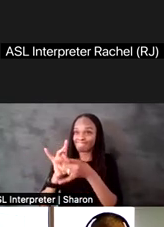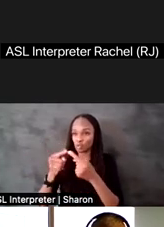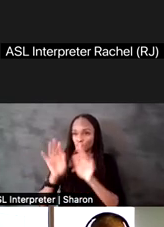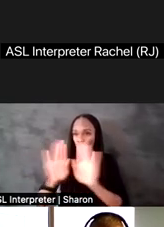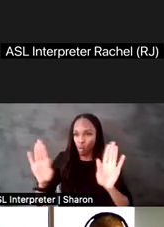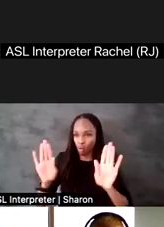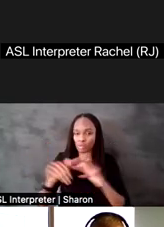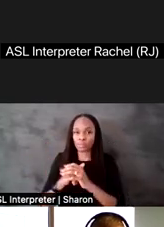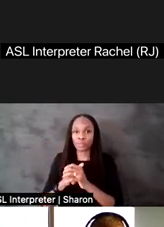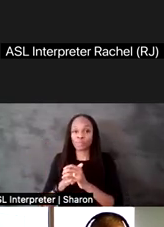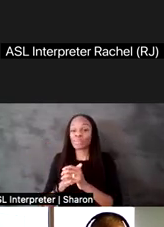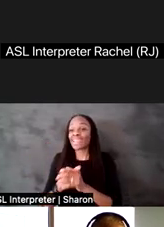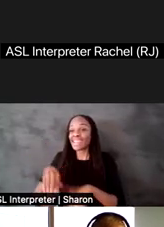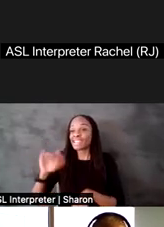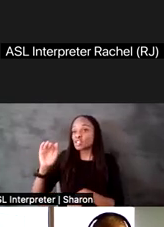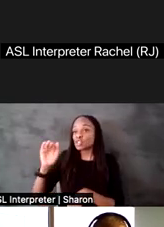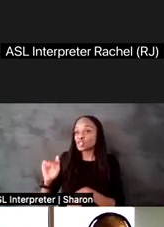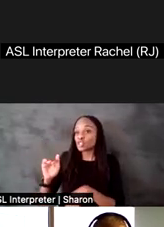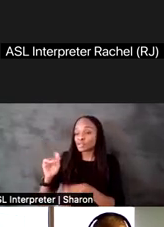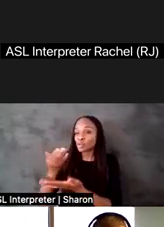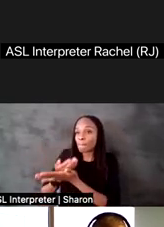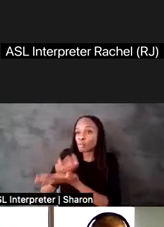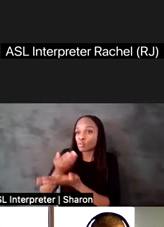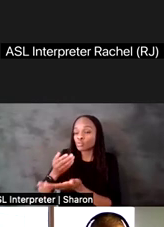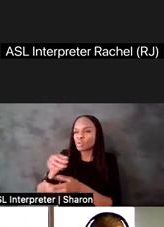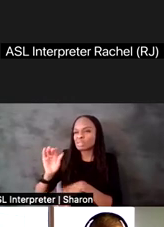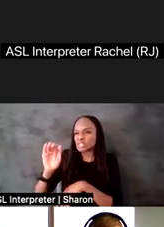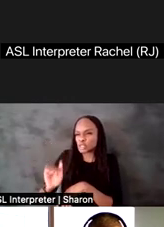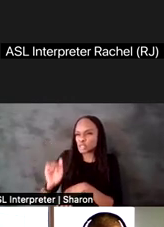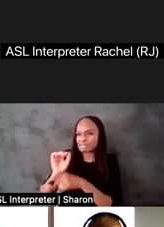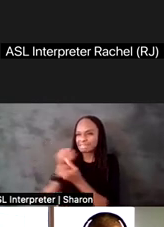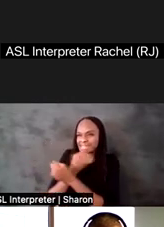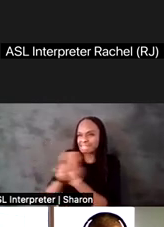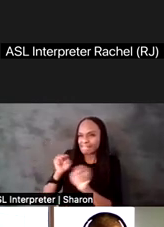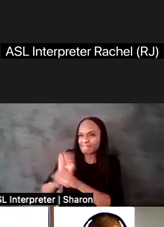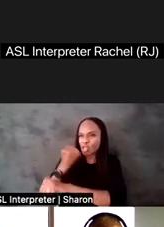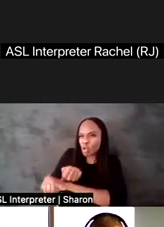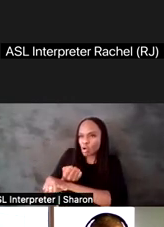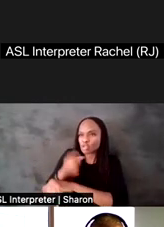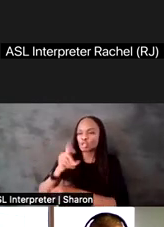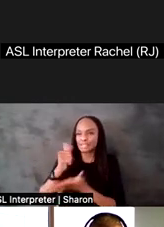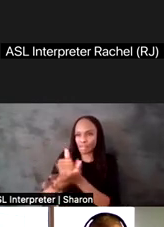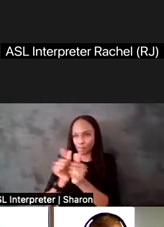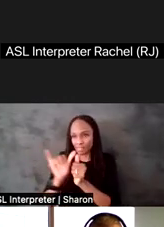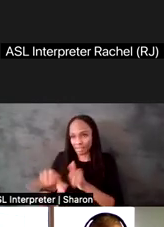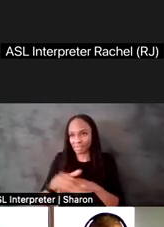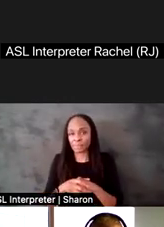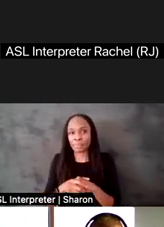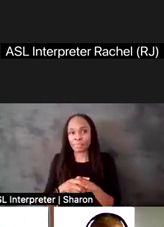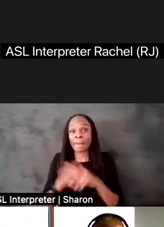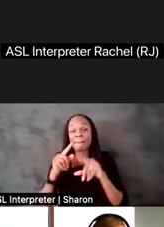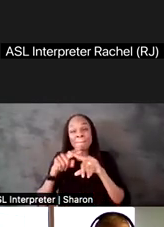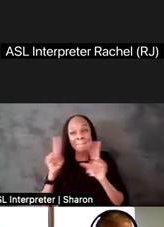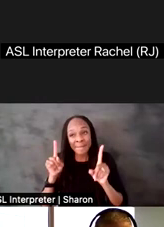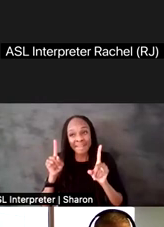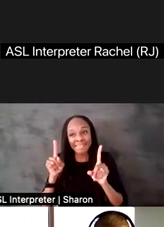And childproof locks are a little simple, easy step that can be used to mitigate those things happening. But think about this. If you